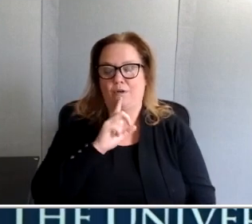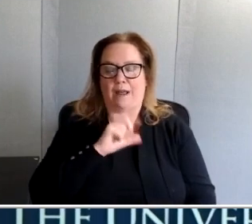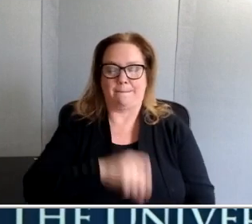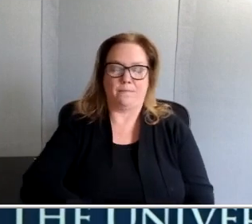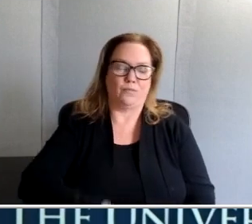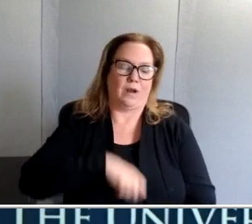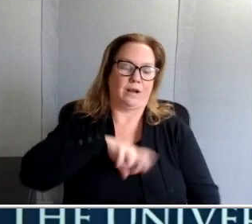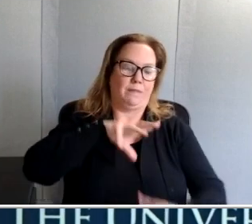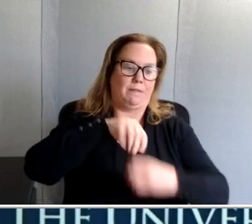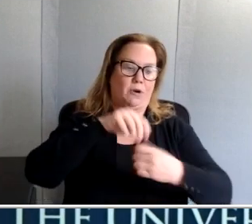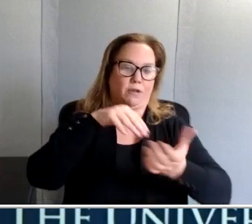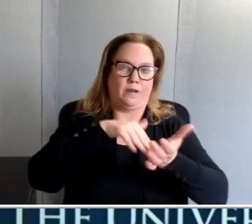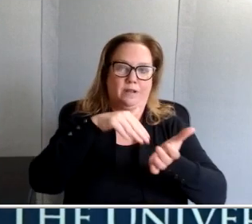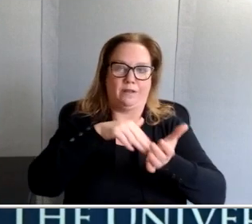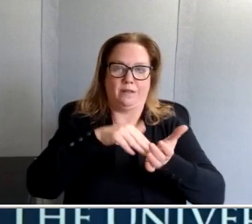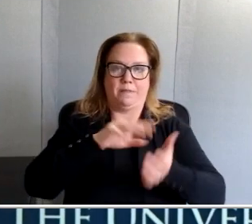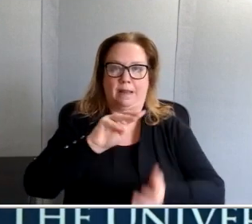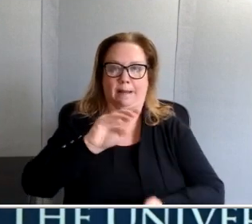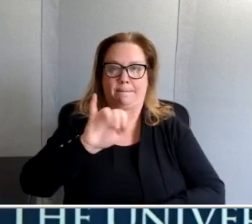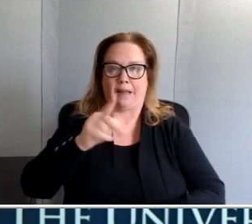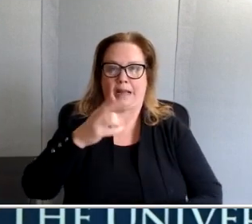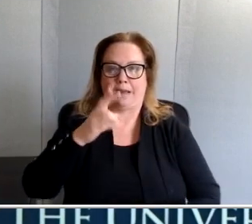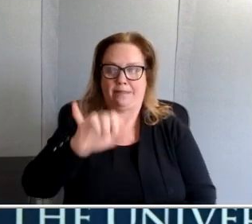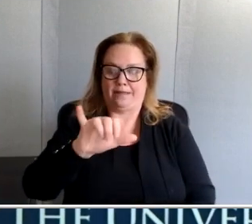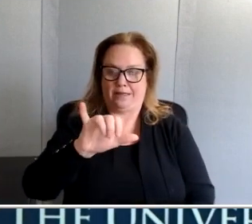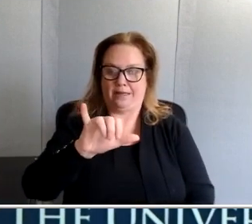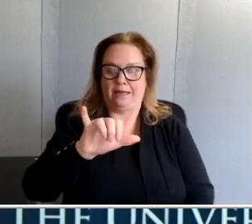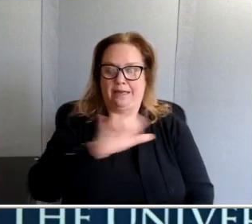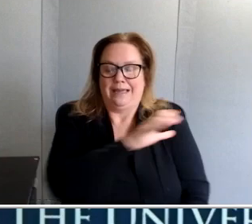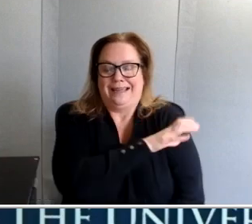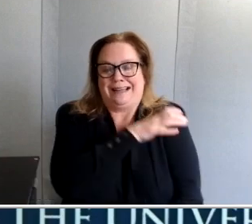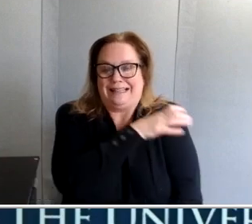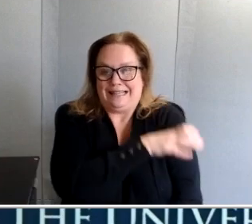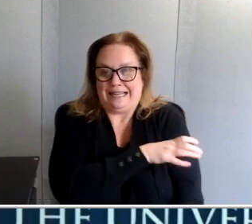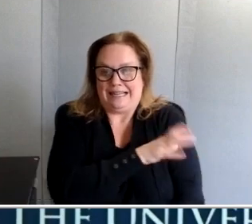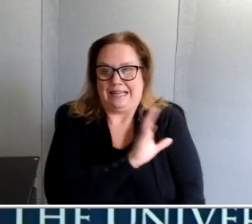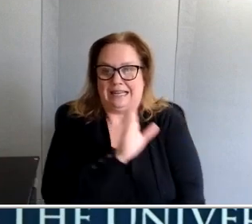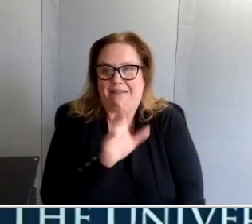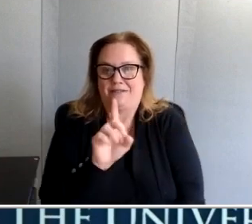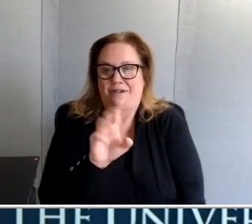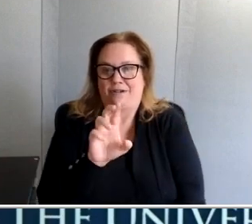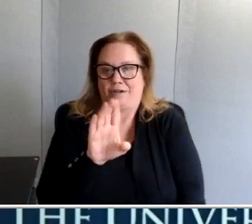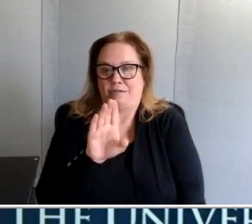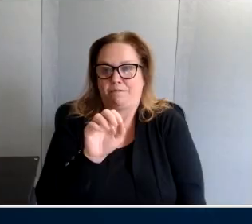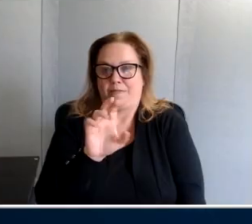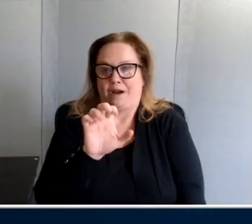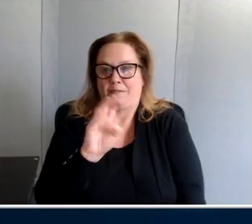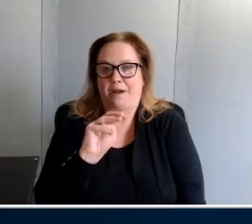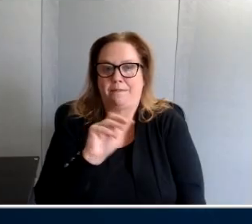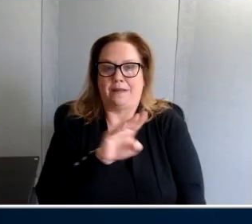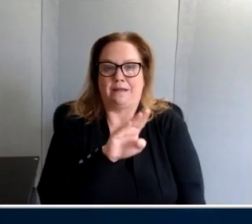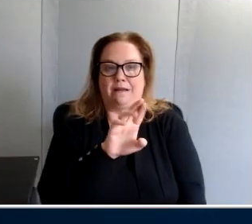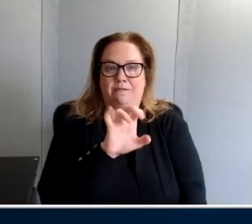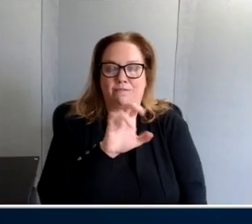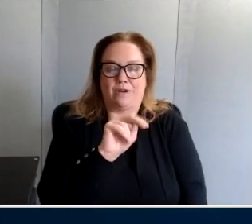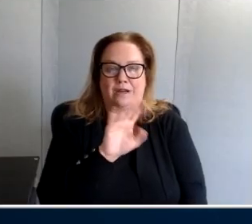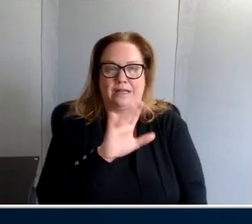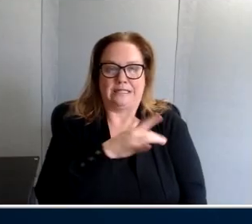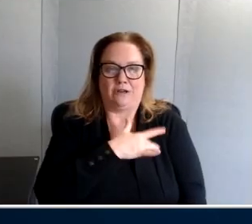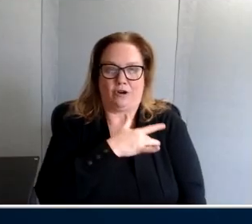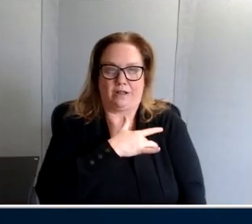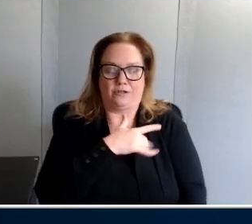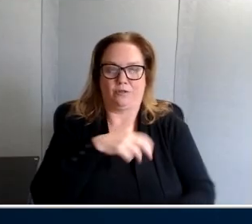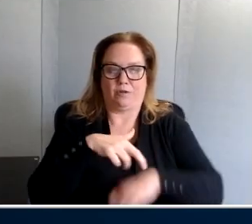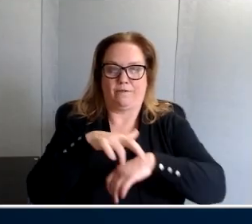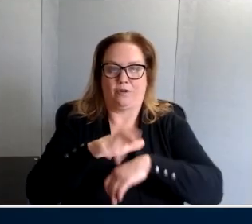is part of the Hypertrophic Cardiomyopathy Clinic, and again, give a lot of credit to Dr. Berenbaum. Mr. Pitts is a cardiologist who referred him to